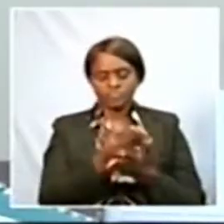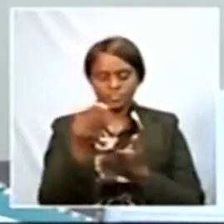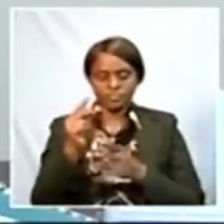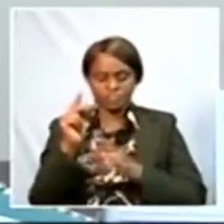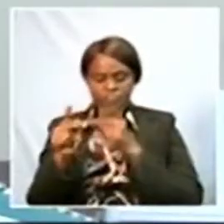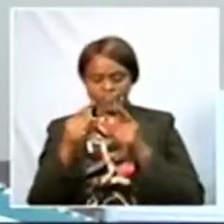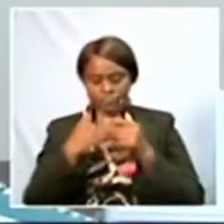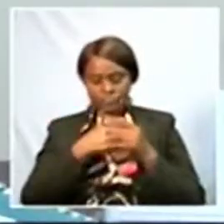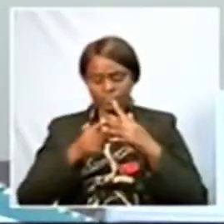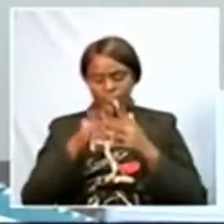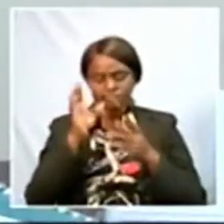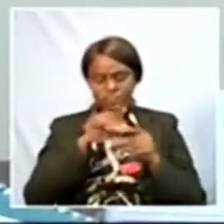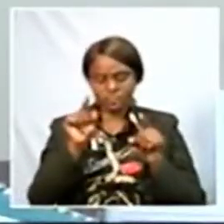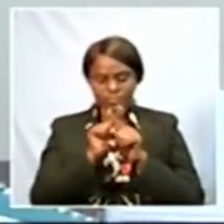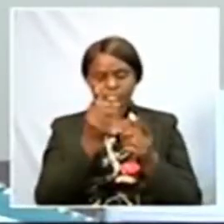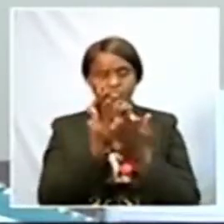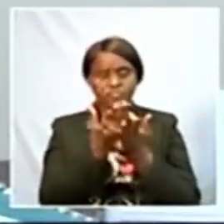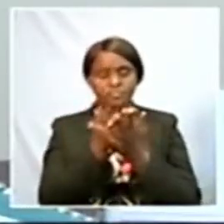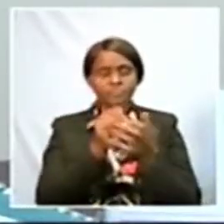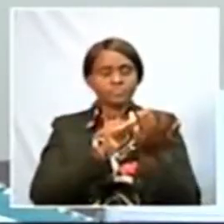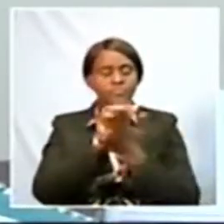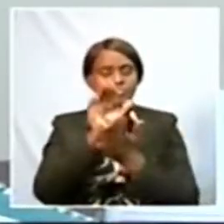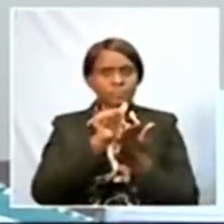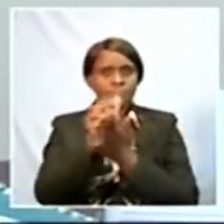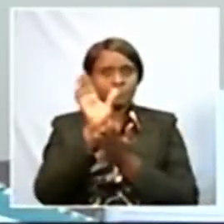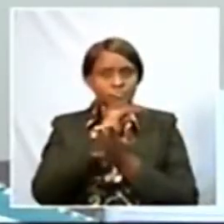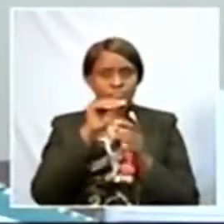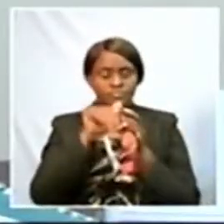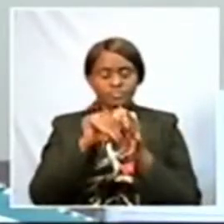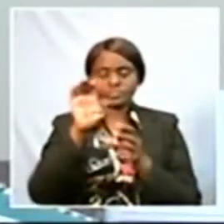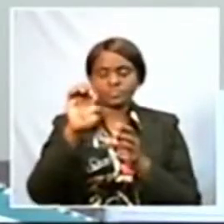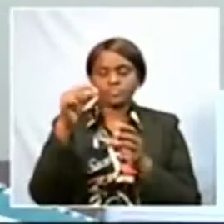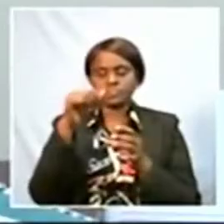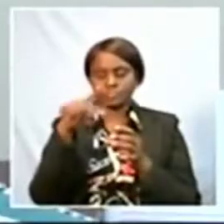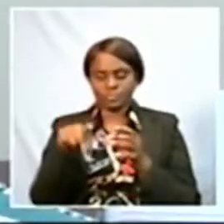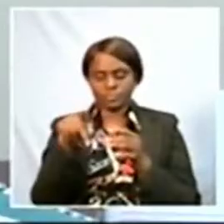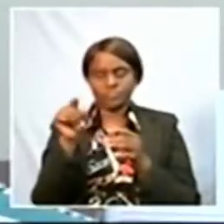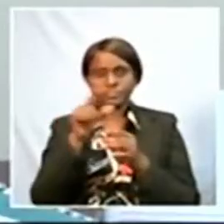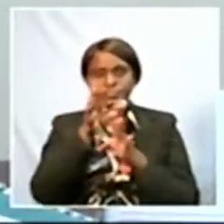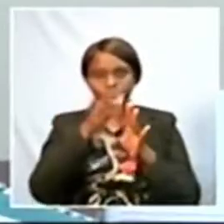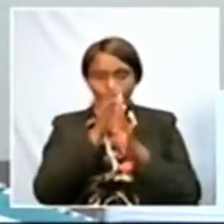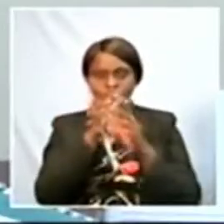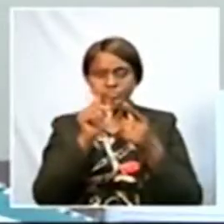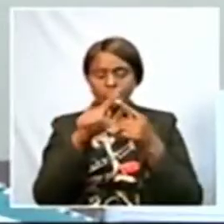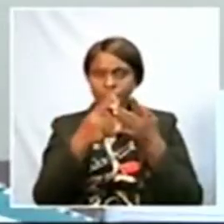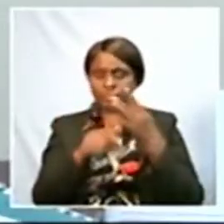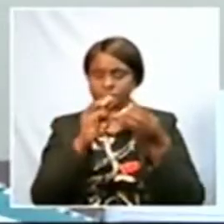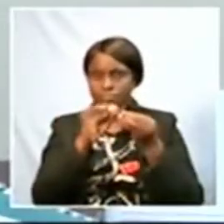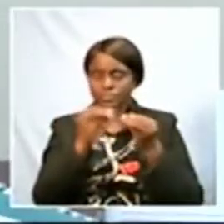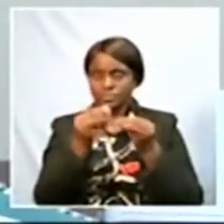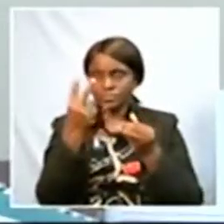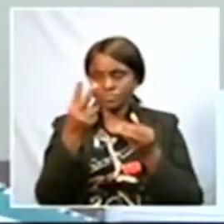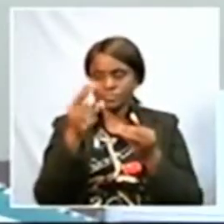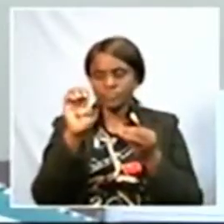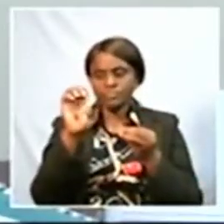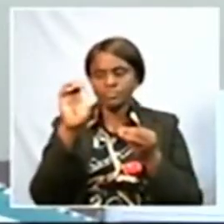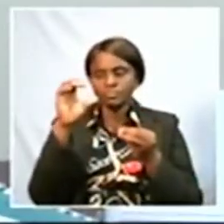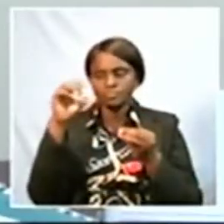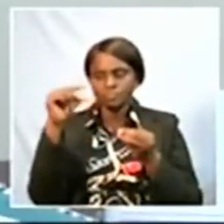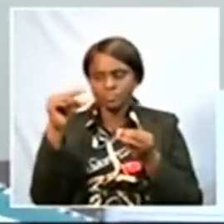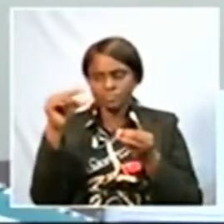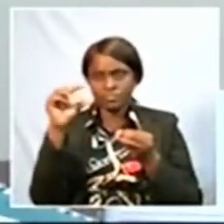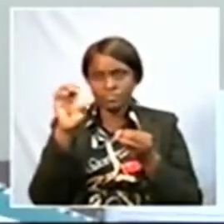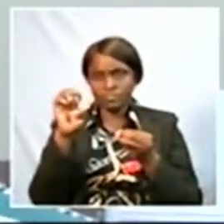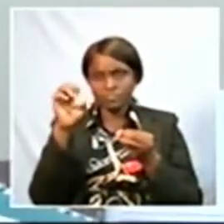since commenced and the tender has been advertised on EGP. You may refer to Appendix 2 for the EGP tender float